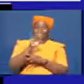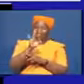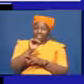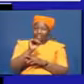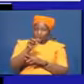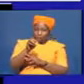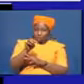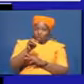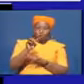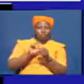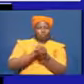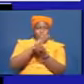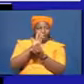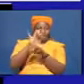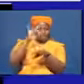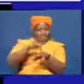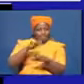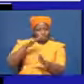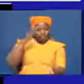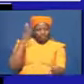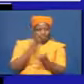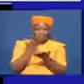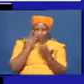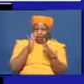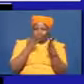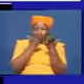COVID-19 infections have been confirmed globally,